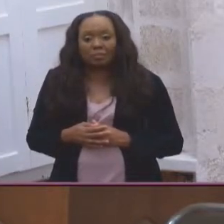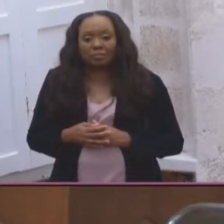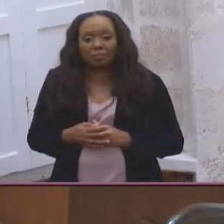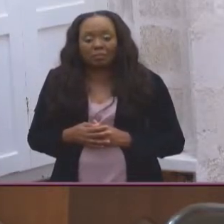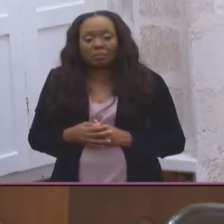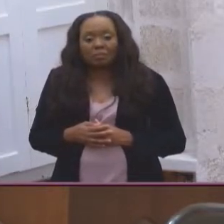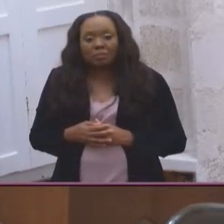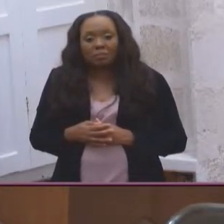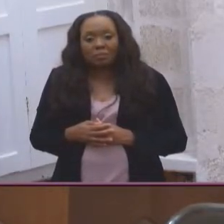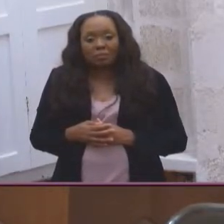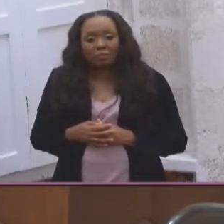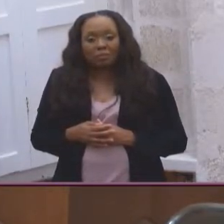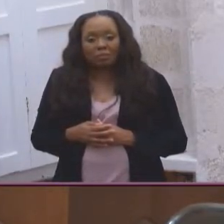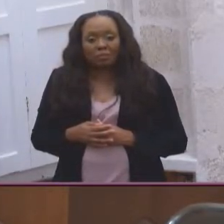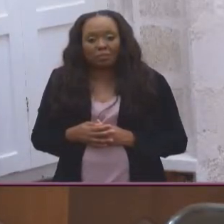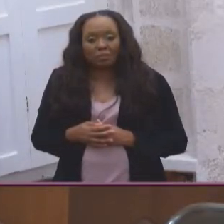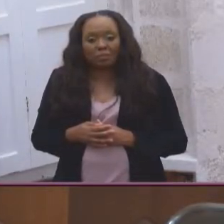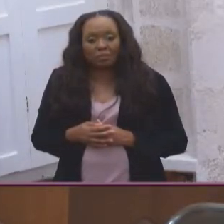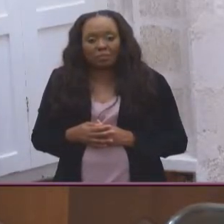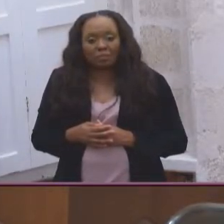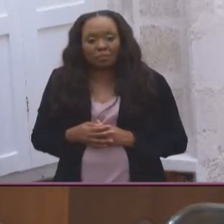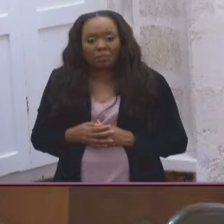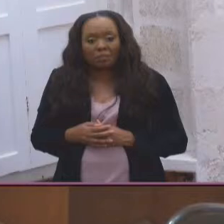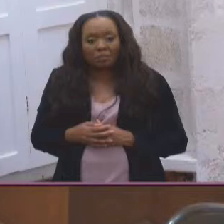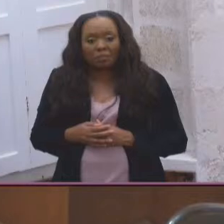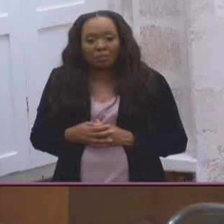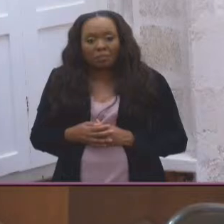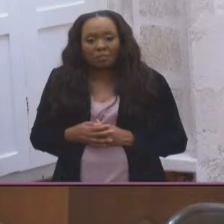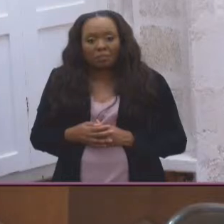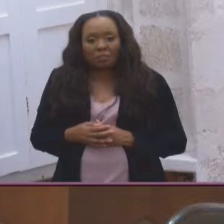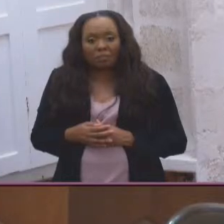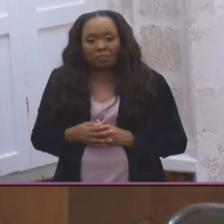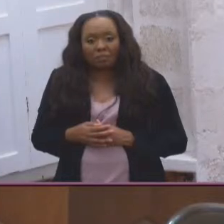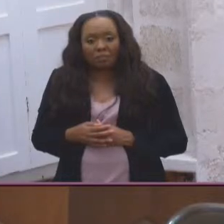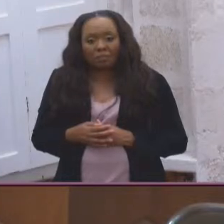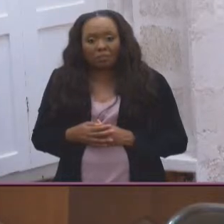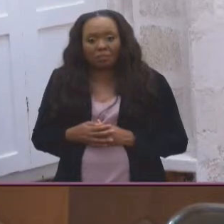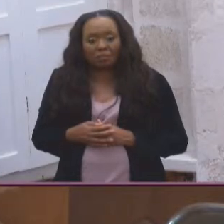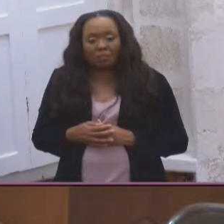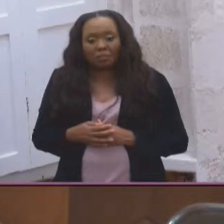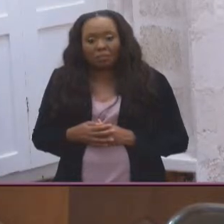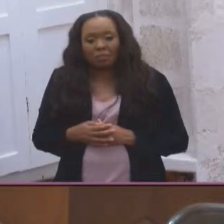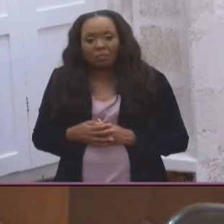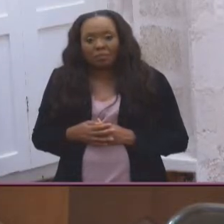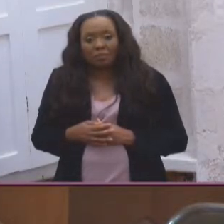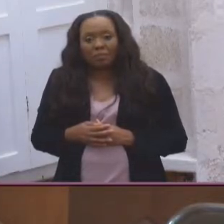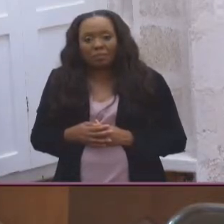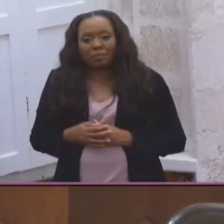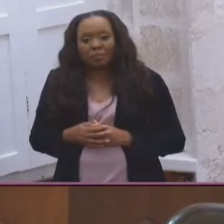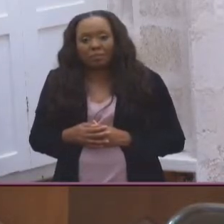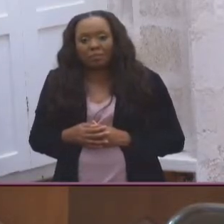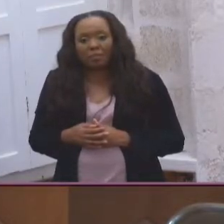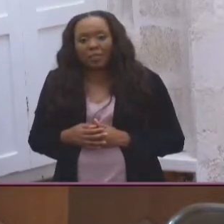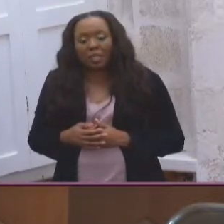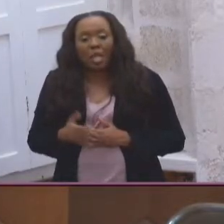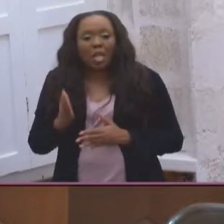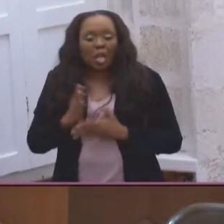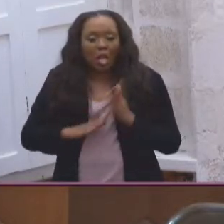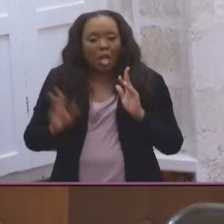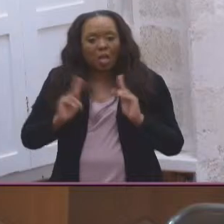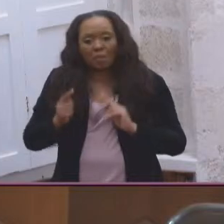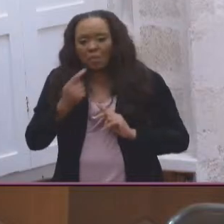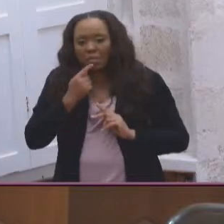commended, and notwithstanding, of course, the natural temptation to say, oh boy, this is the first day of school, we have to ensure that it's open at all costs, that